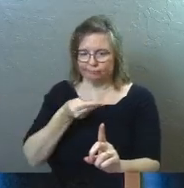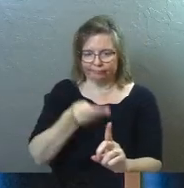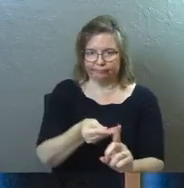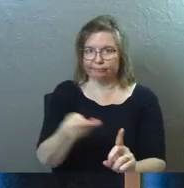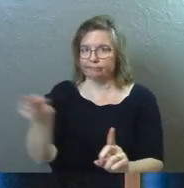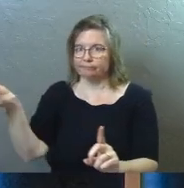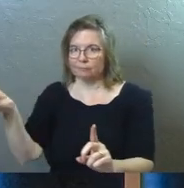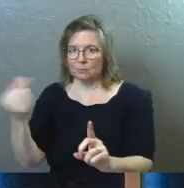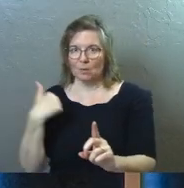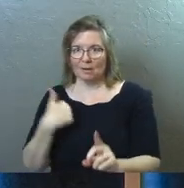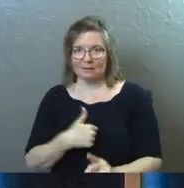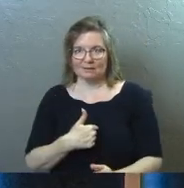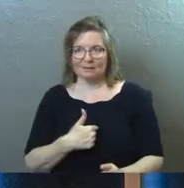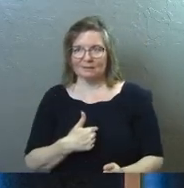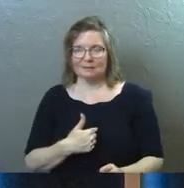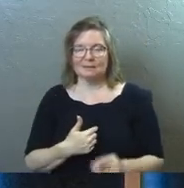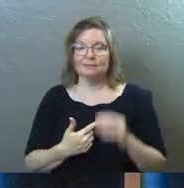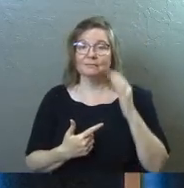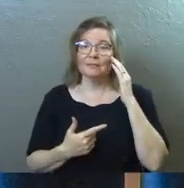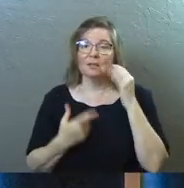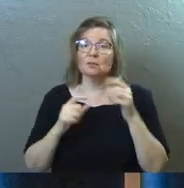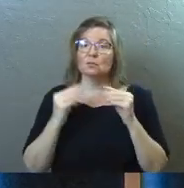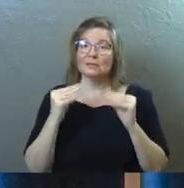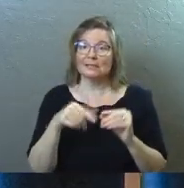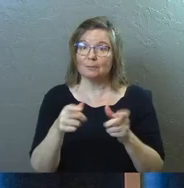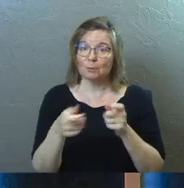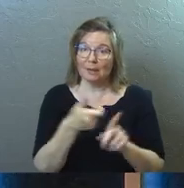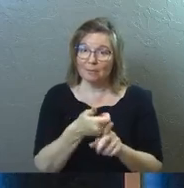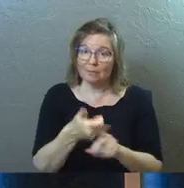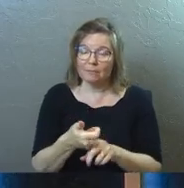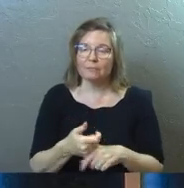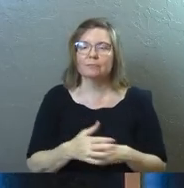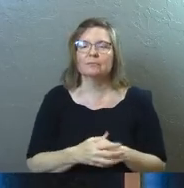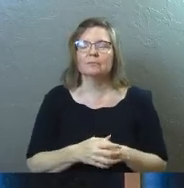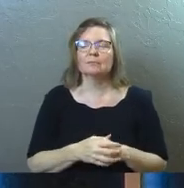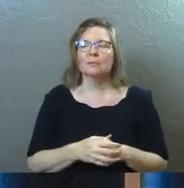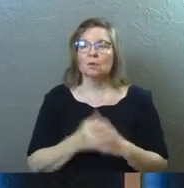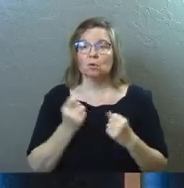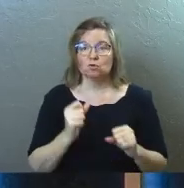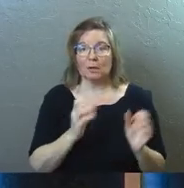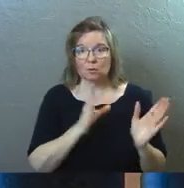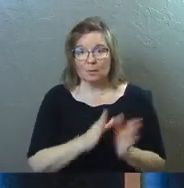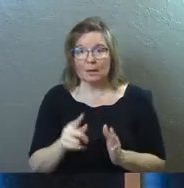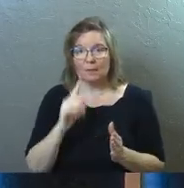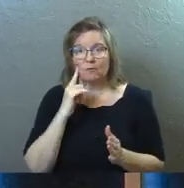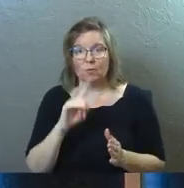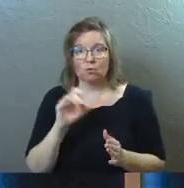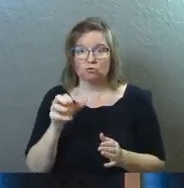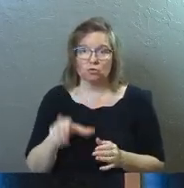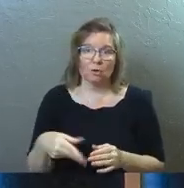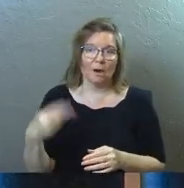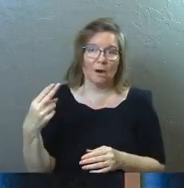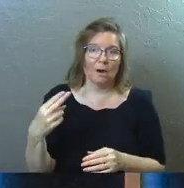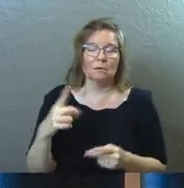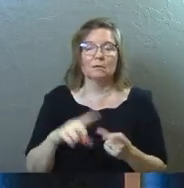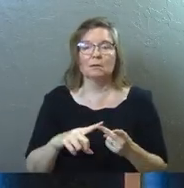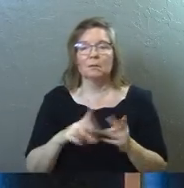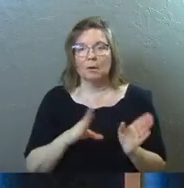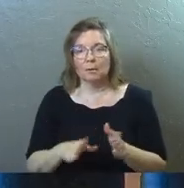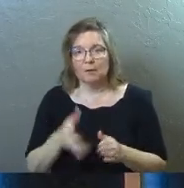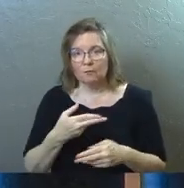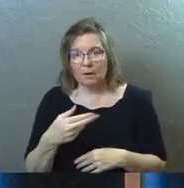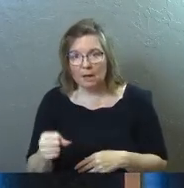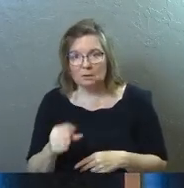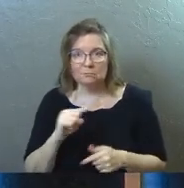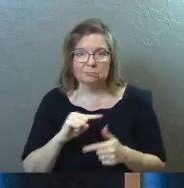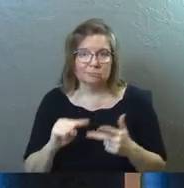they ever do that? But they do, and you see why they're doing it. They're trying to prepare them for junior high. They're trying to prepare them for high